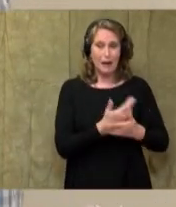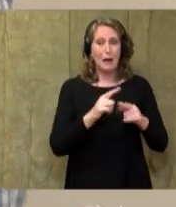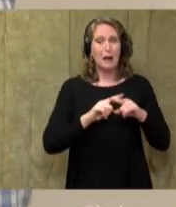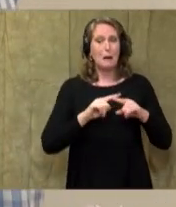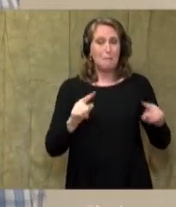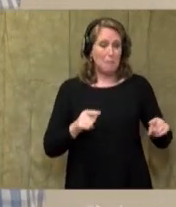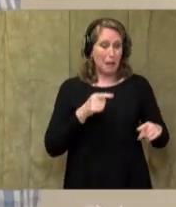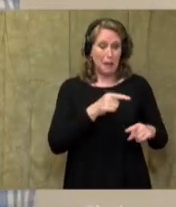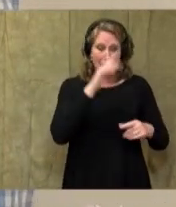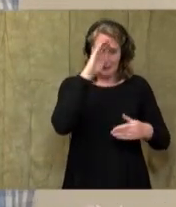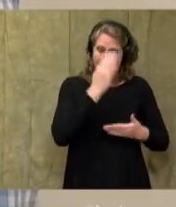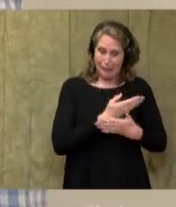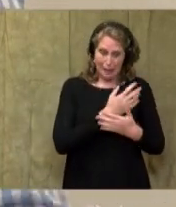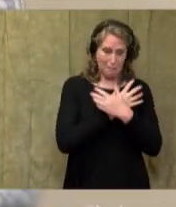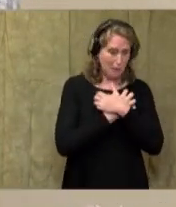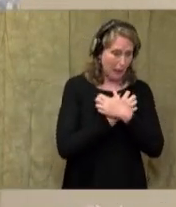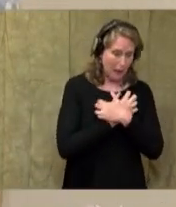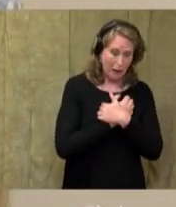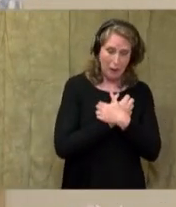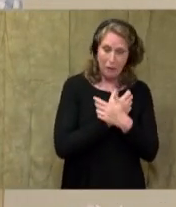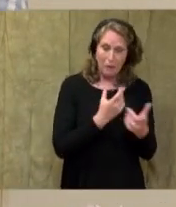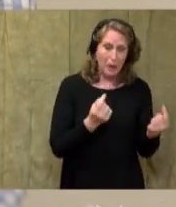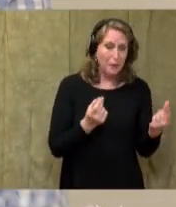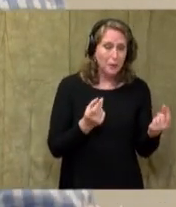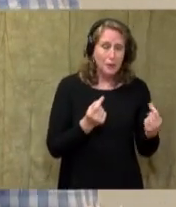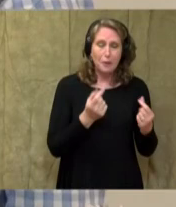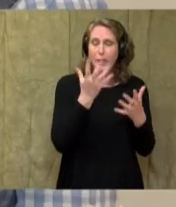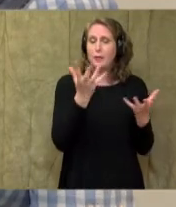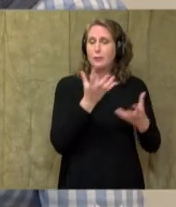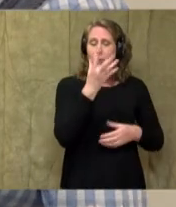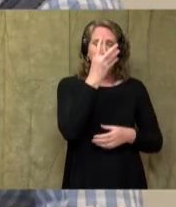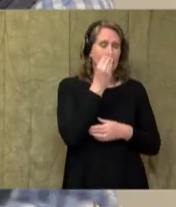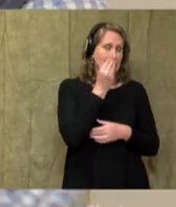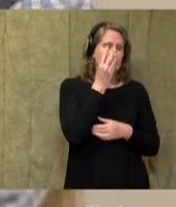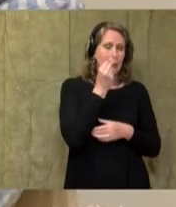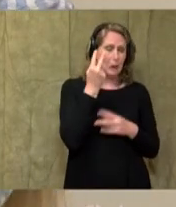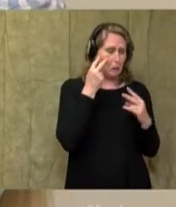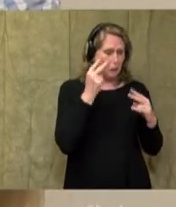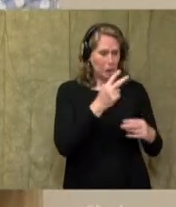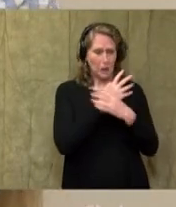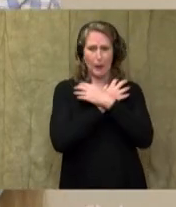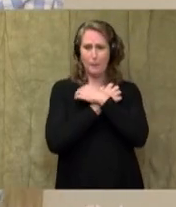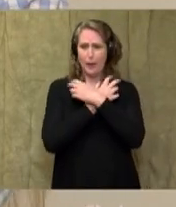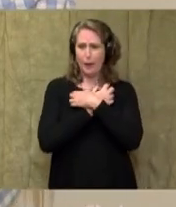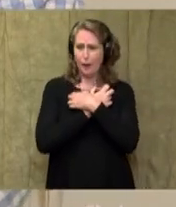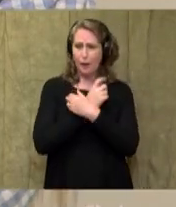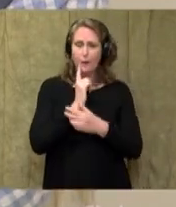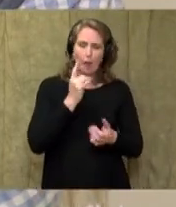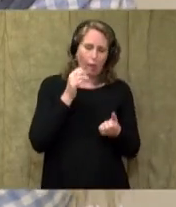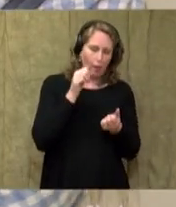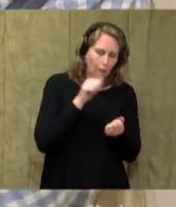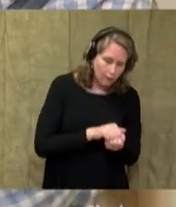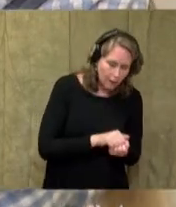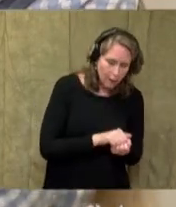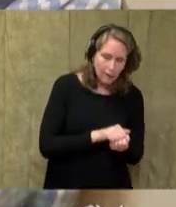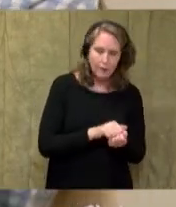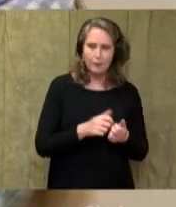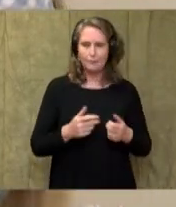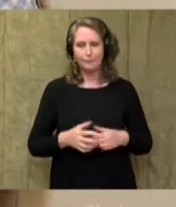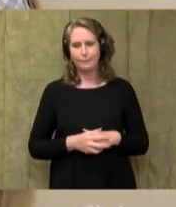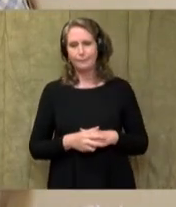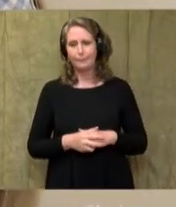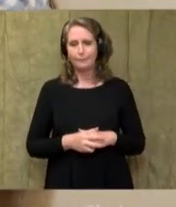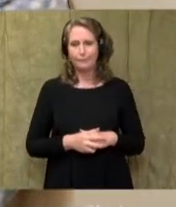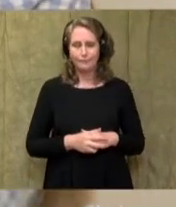all Bear wanted to do was sleep. Look at Bear. He is crashed in the corner, huh?